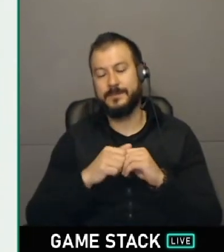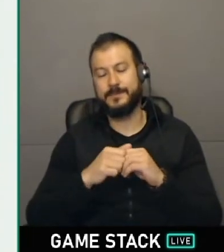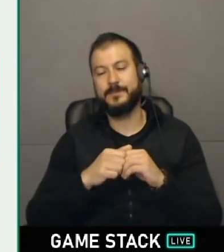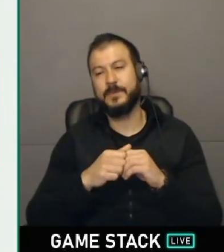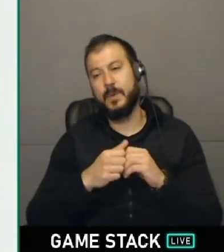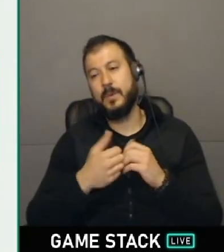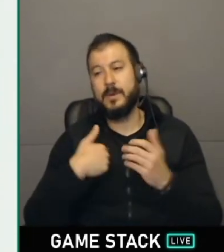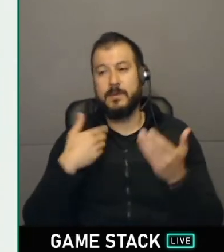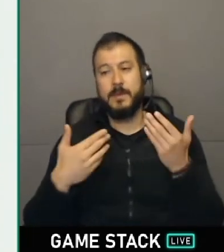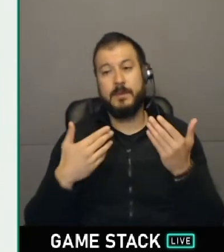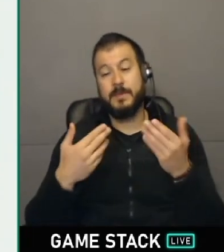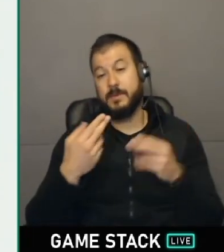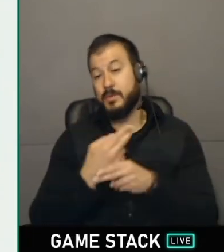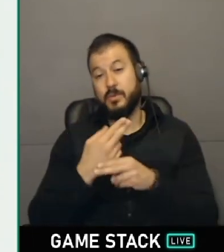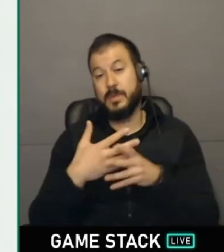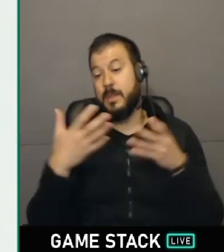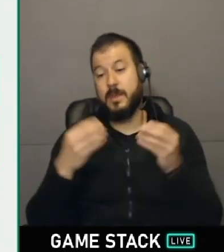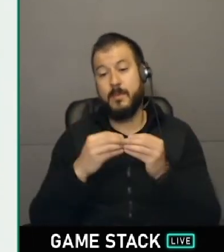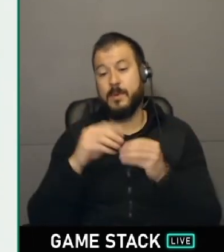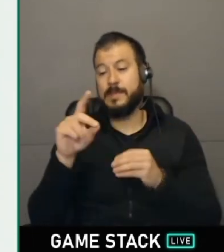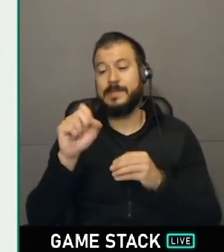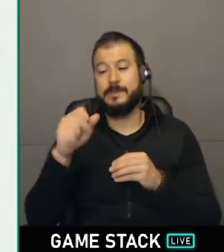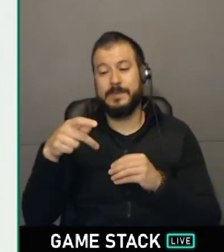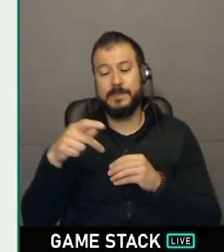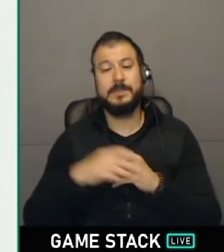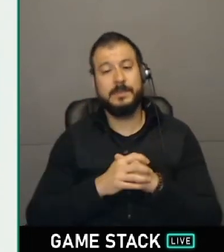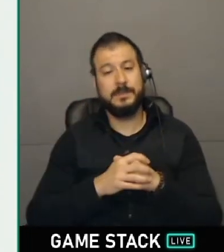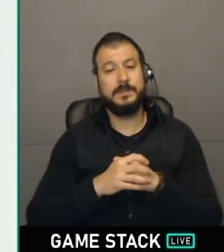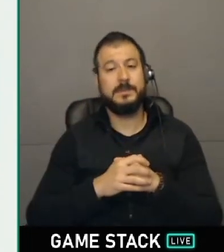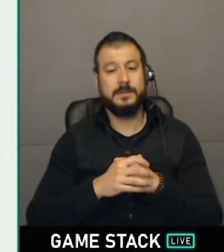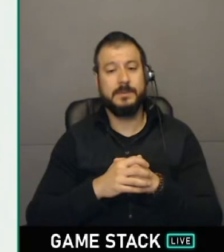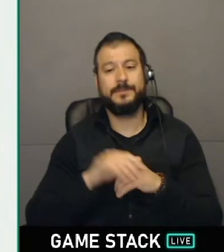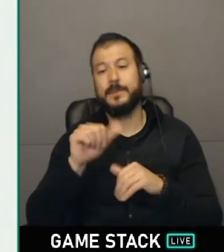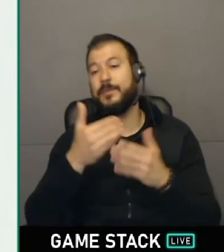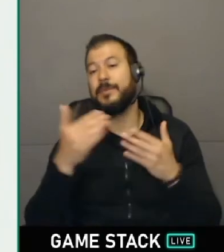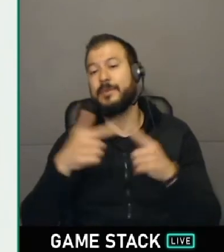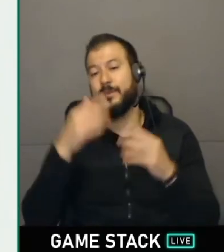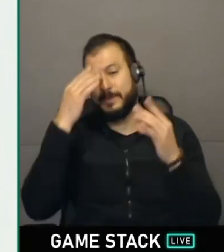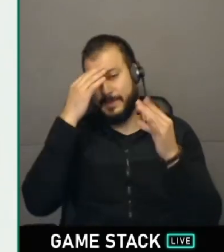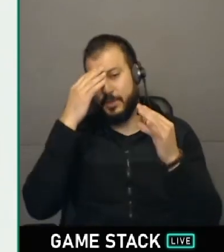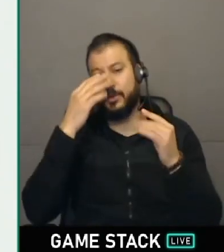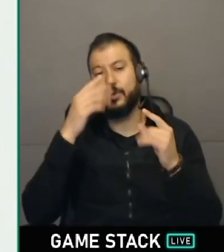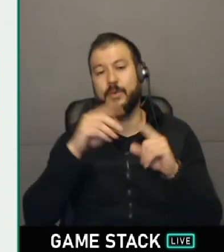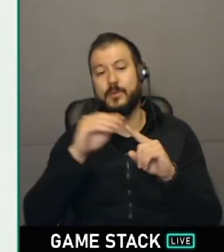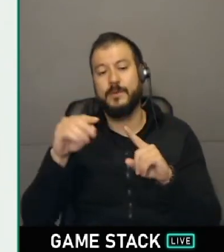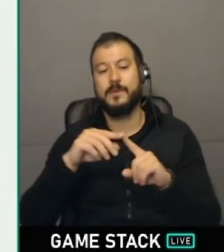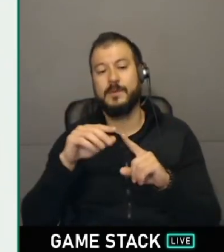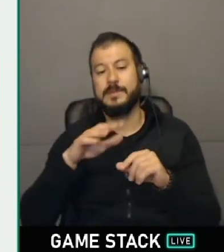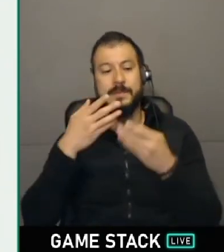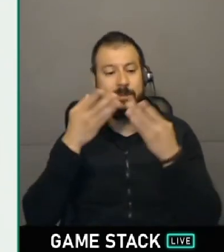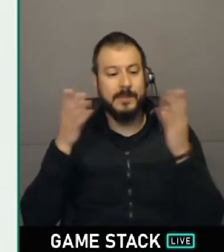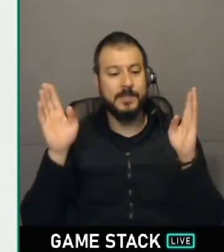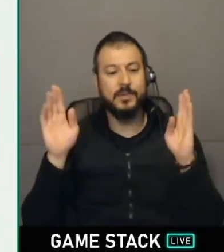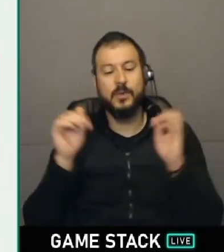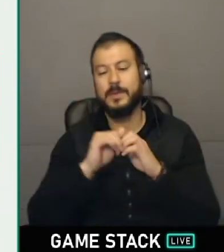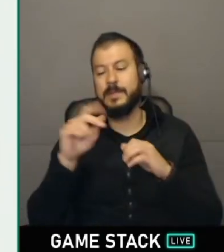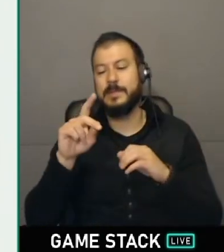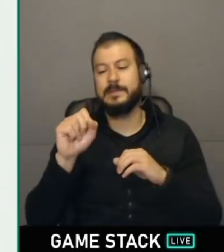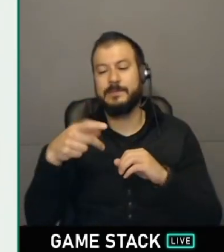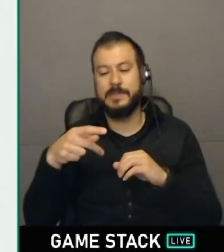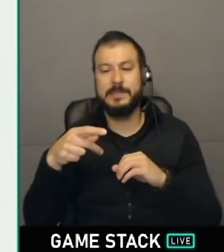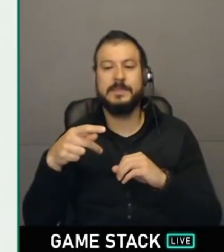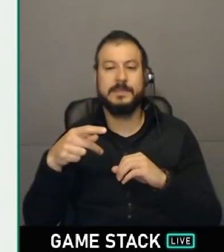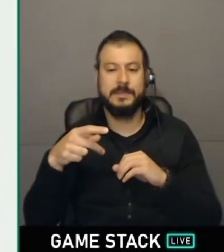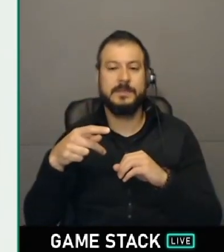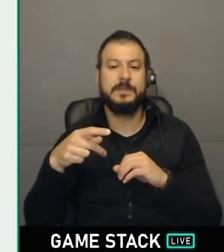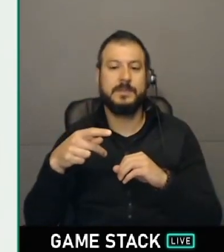might end up using a lot more DSP. Other things to consider when moving to spatial with DSP is, you know, we're